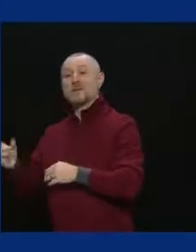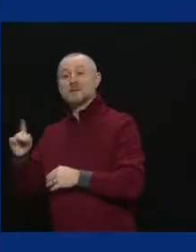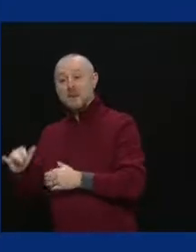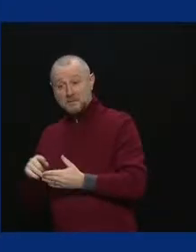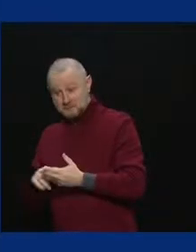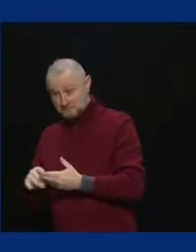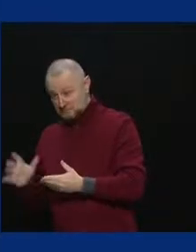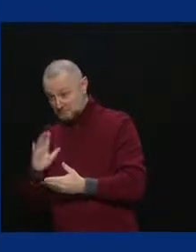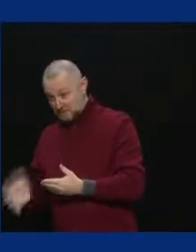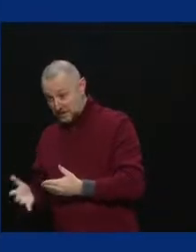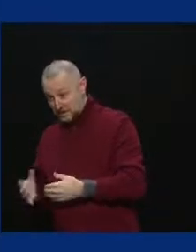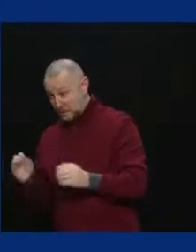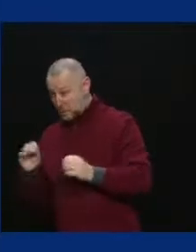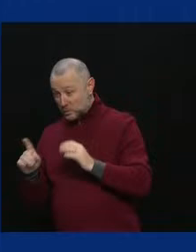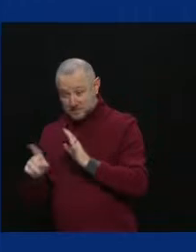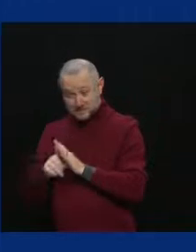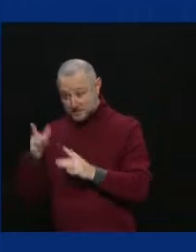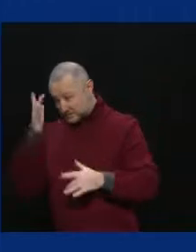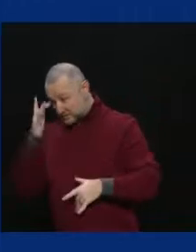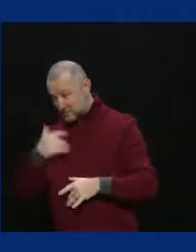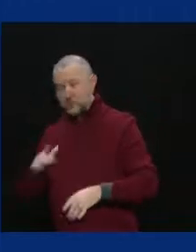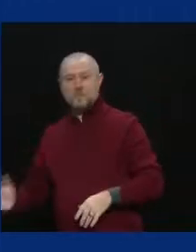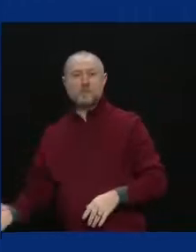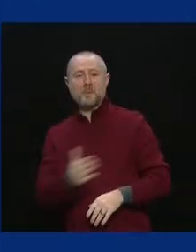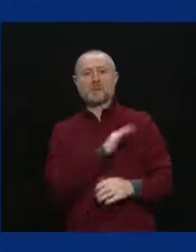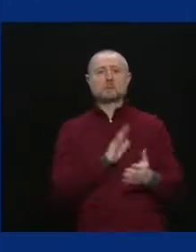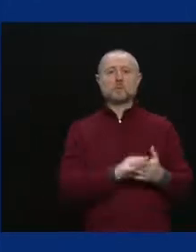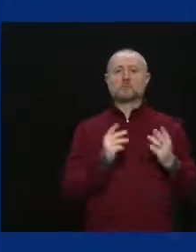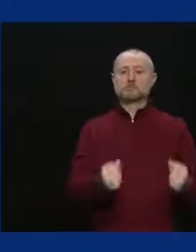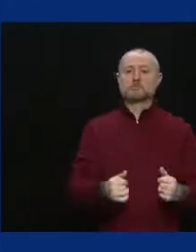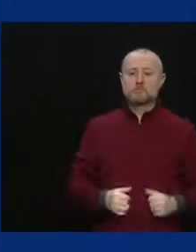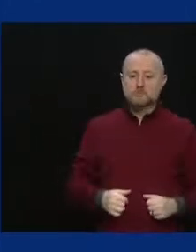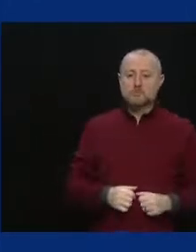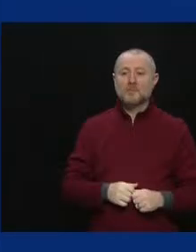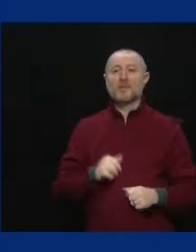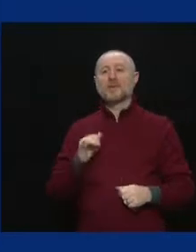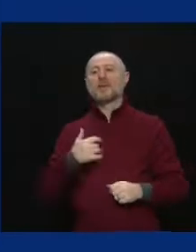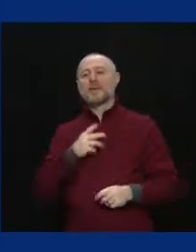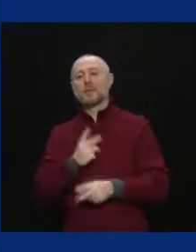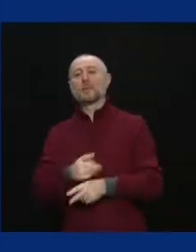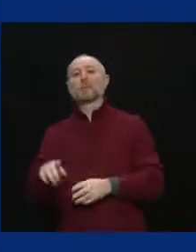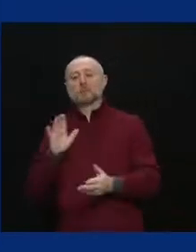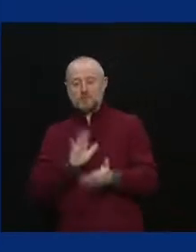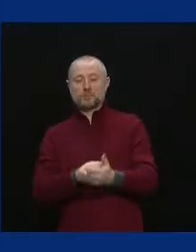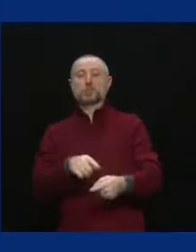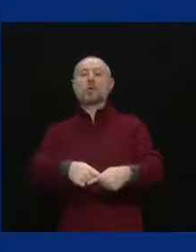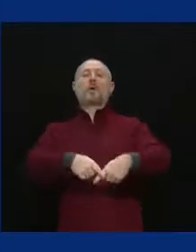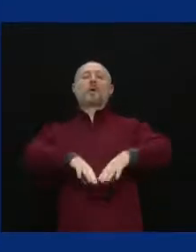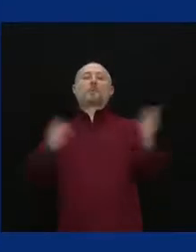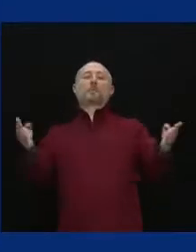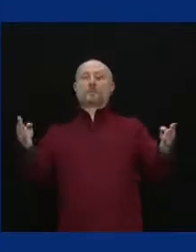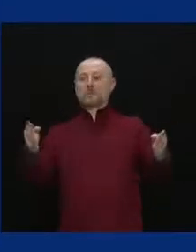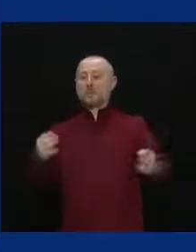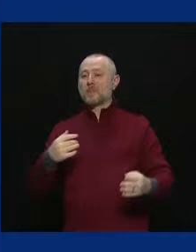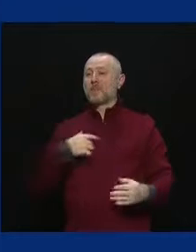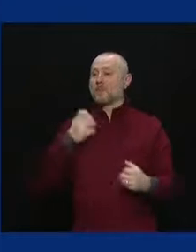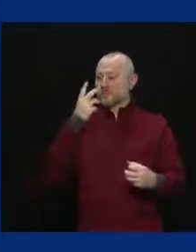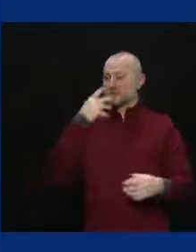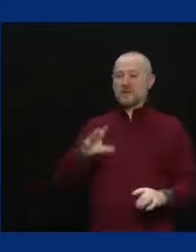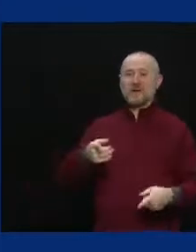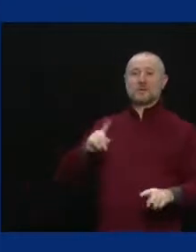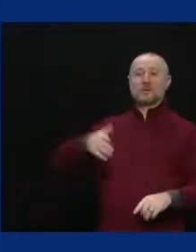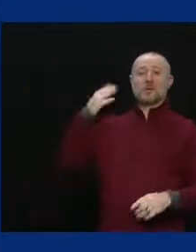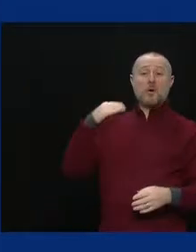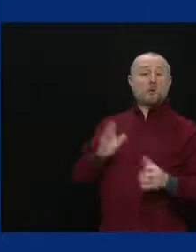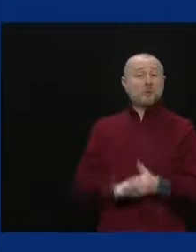stay home if you're positive. So it's been part of our effort to keep our children in schools because we saw how devastating the effect of having them work